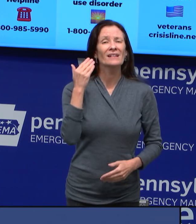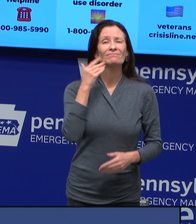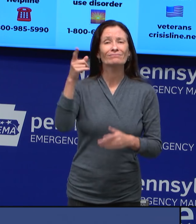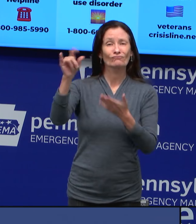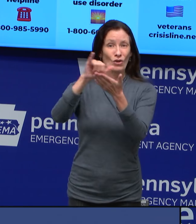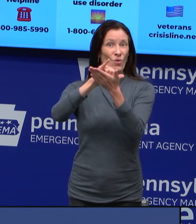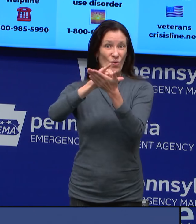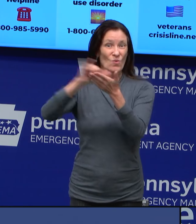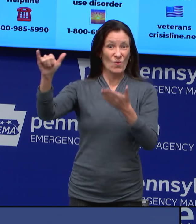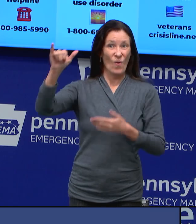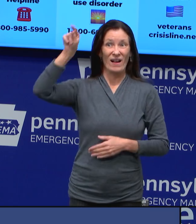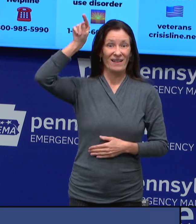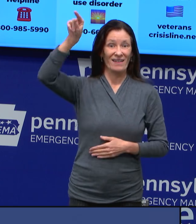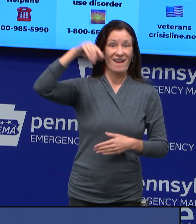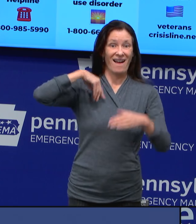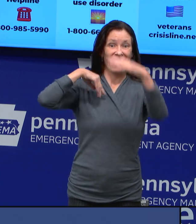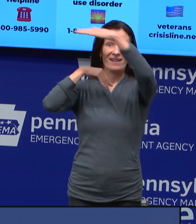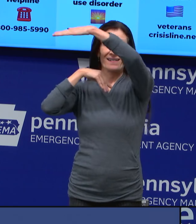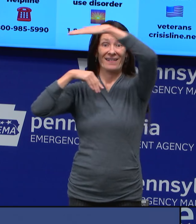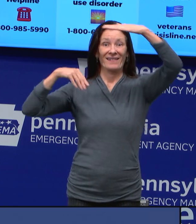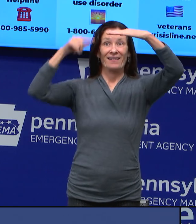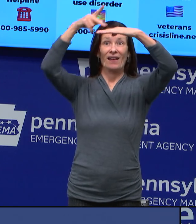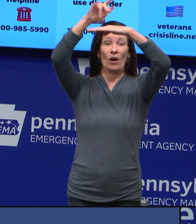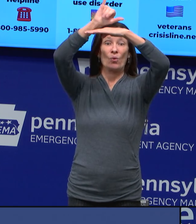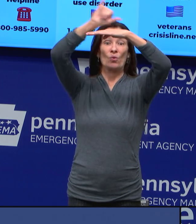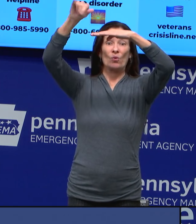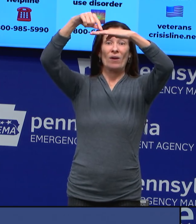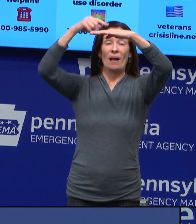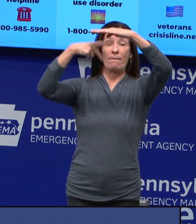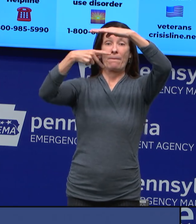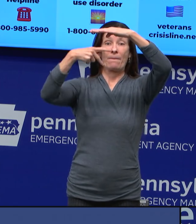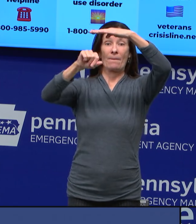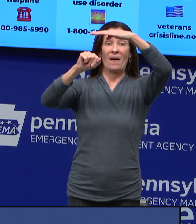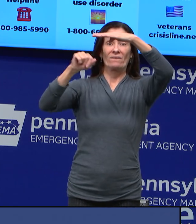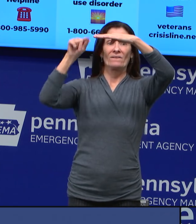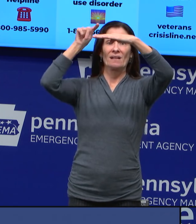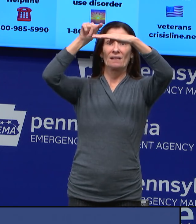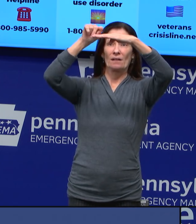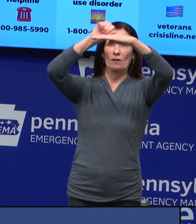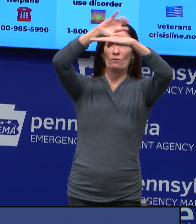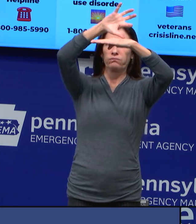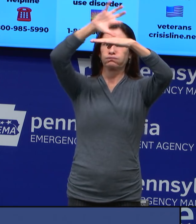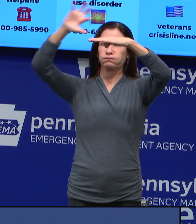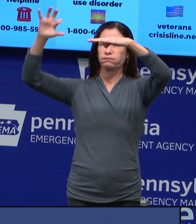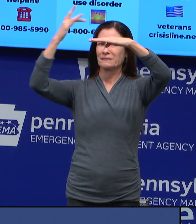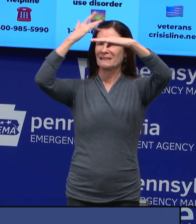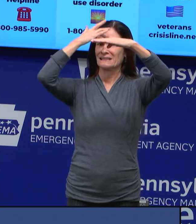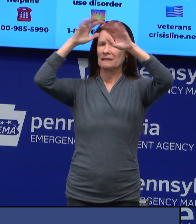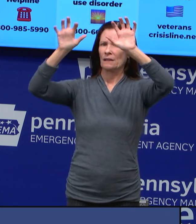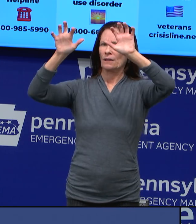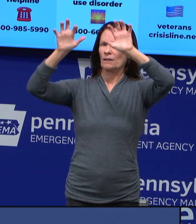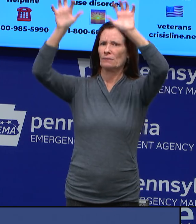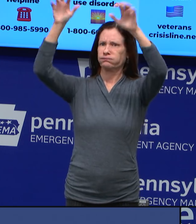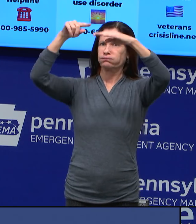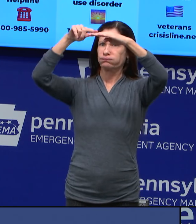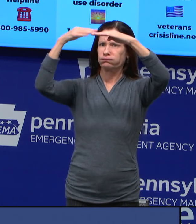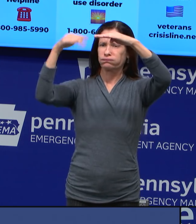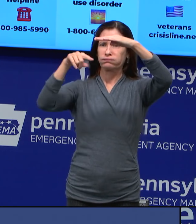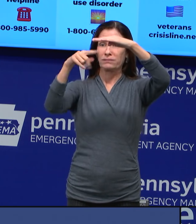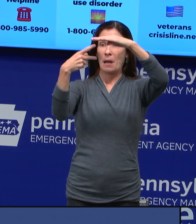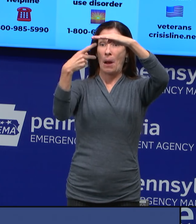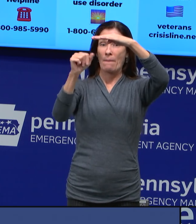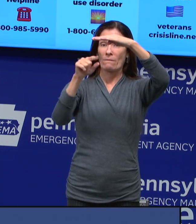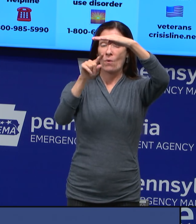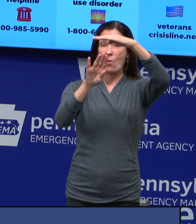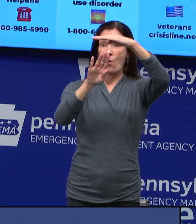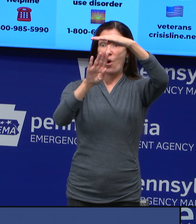which has many more cases of COVID-19? Well, so, we have concerns as we start to reopen it all. And